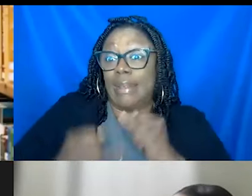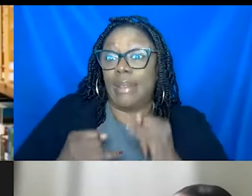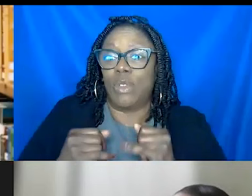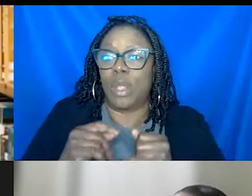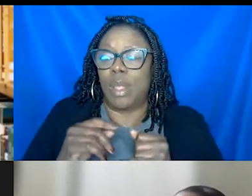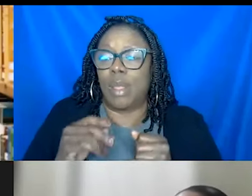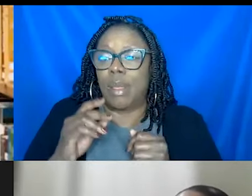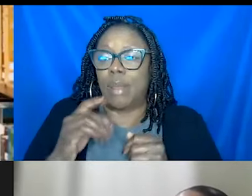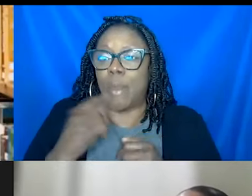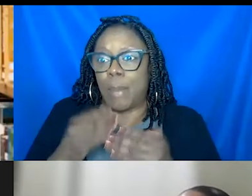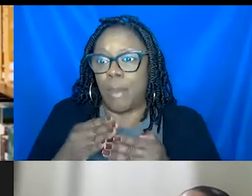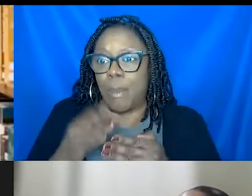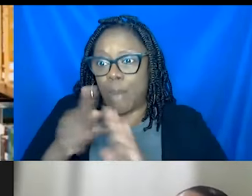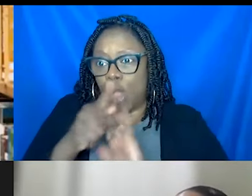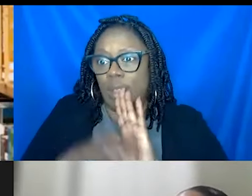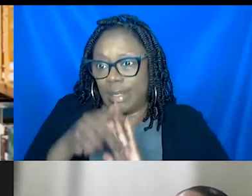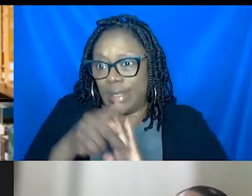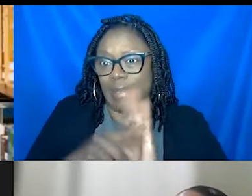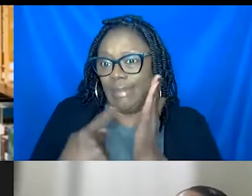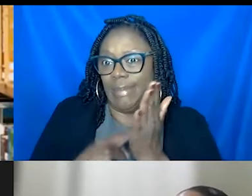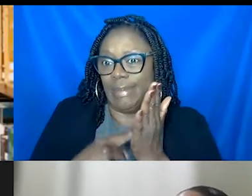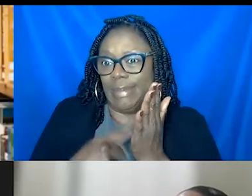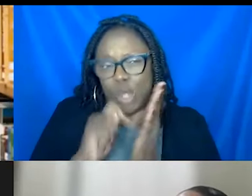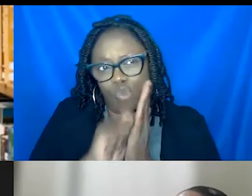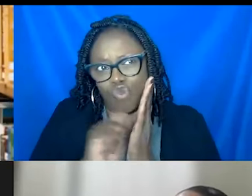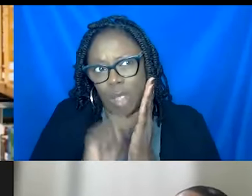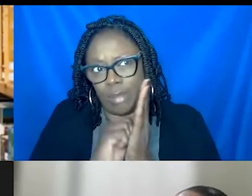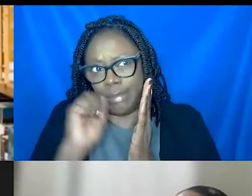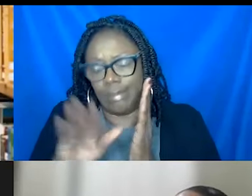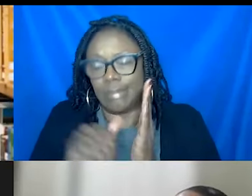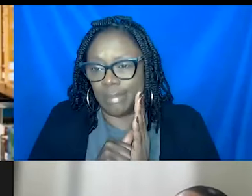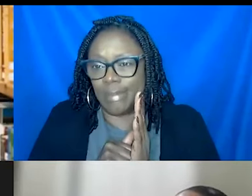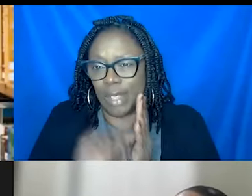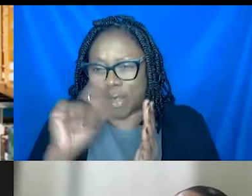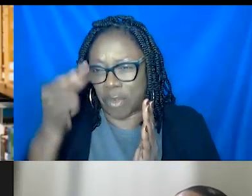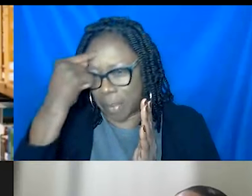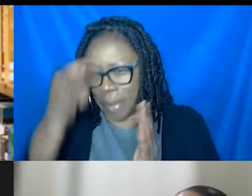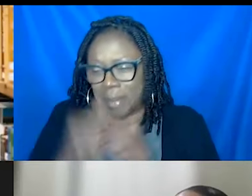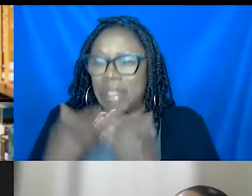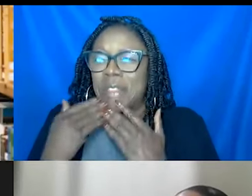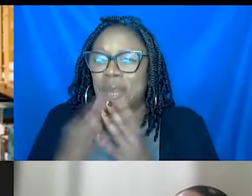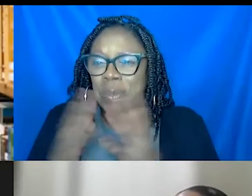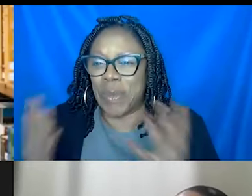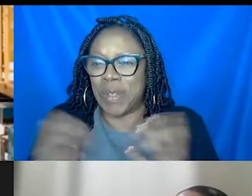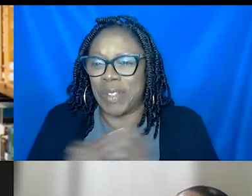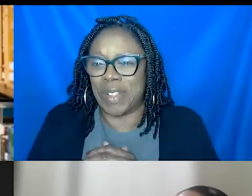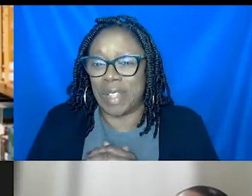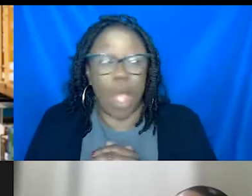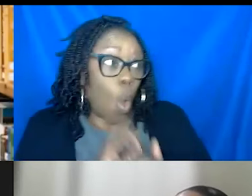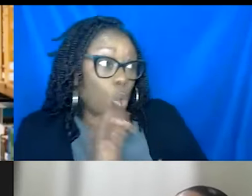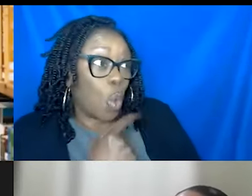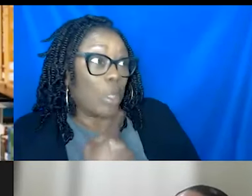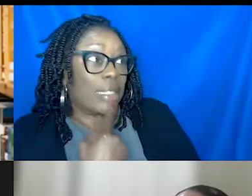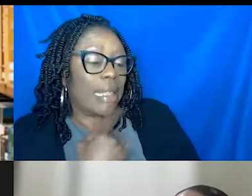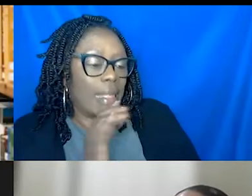policy, right? Yeah. To write our legislators, and we'll talk more about that. But thank you so much. We'll go. But I would, I did want to